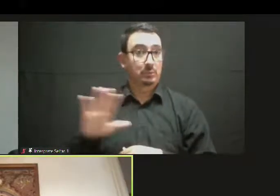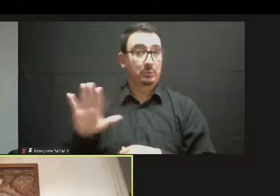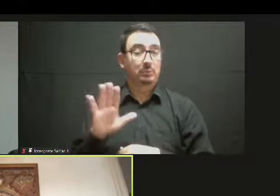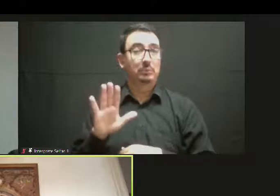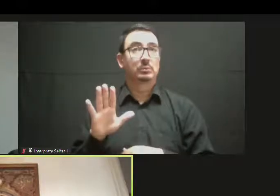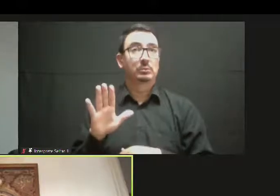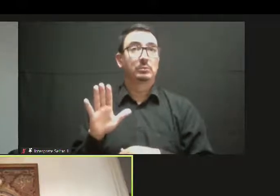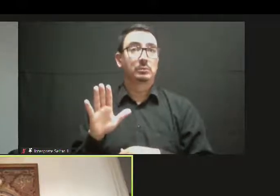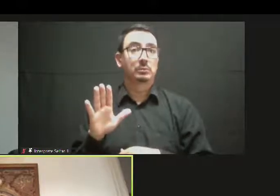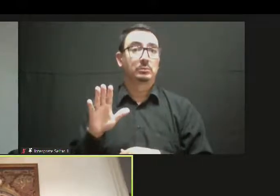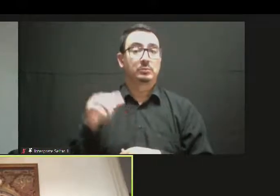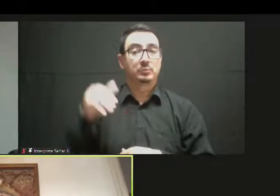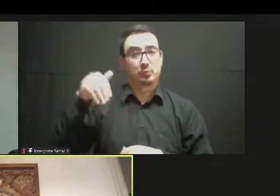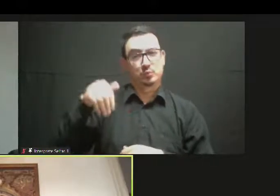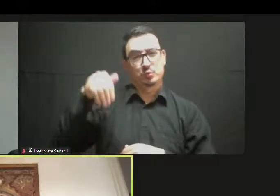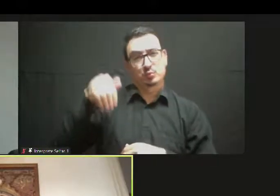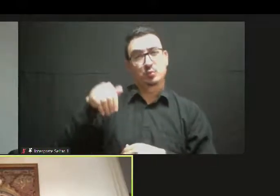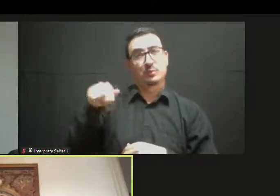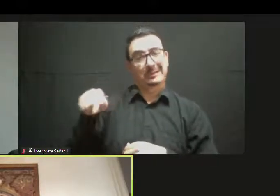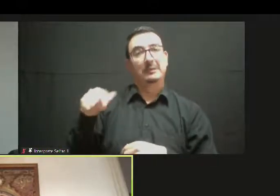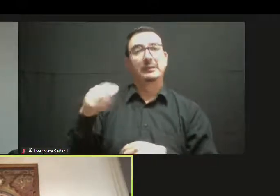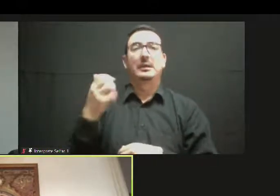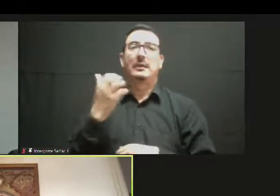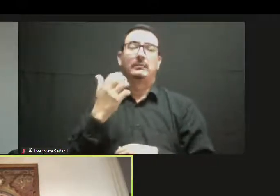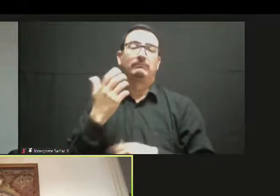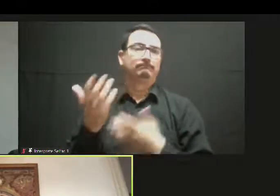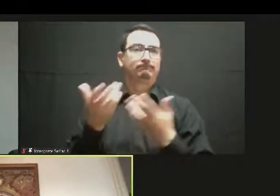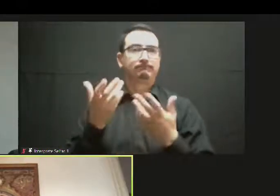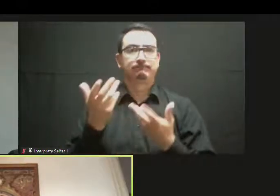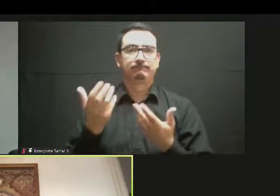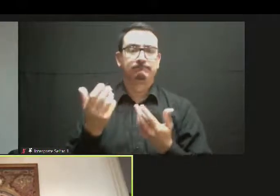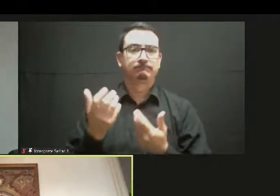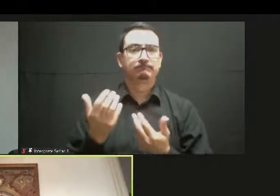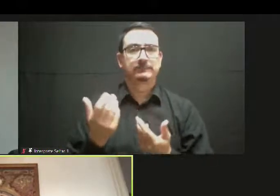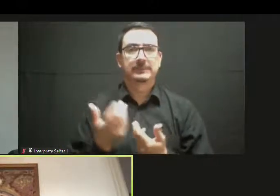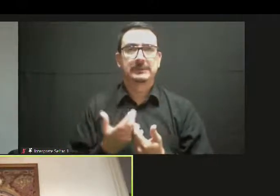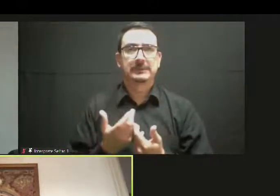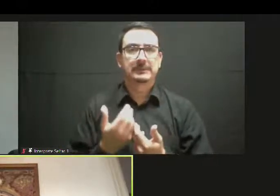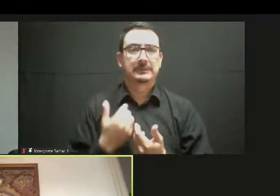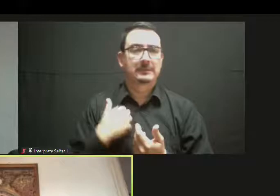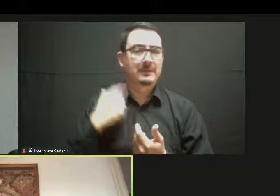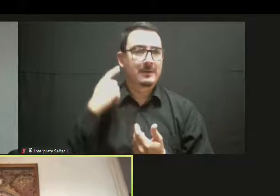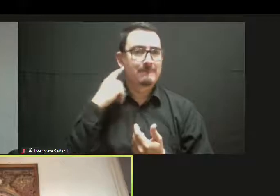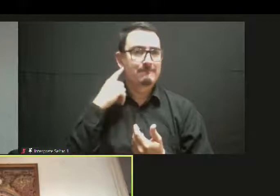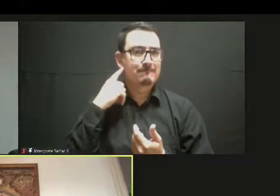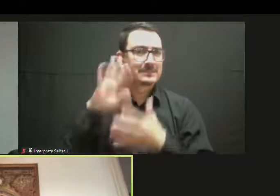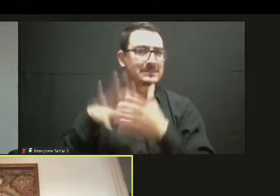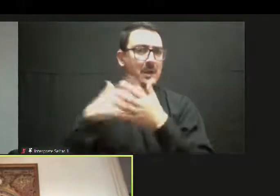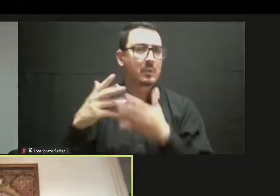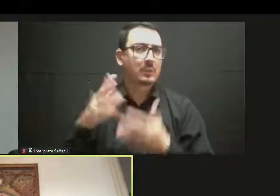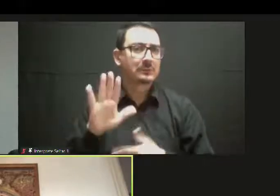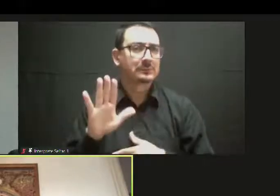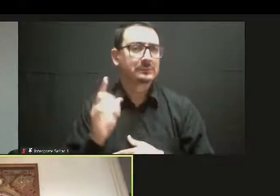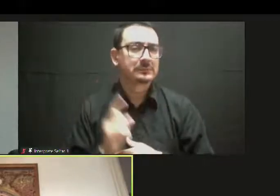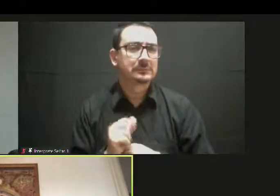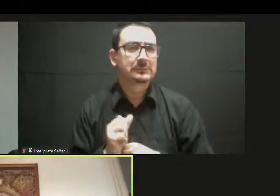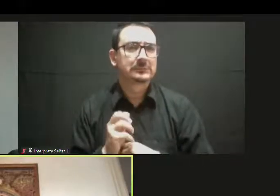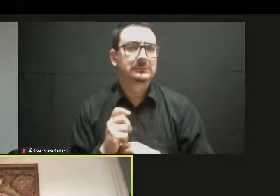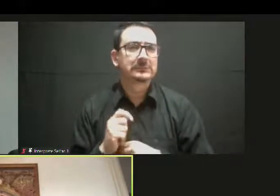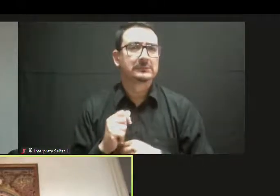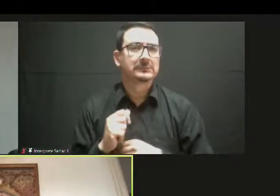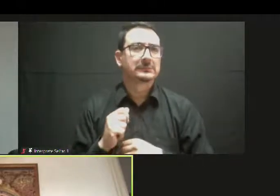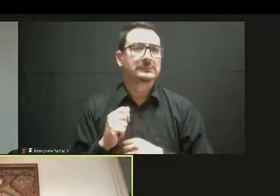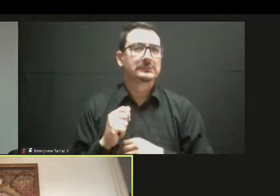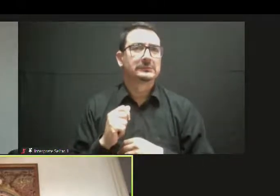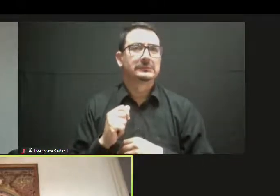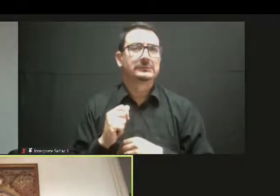the ACFTA have a standalone freedom of movement protocol, which is not at this point in time